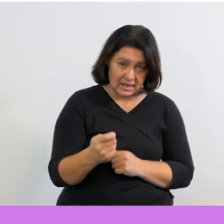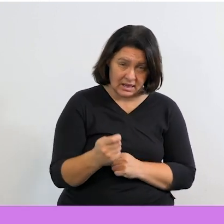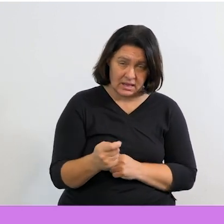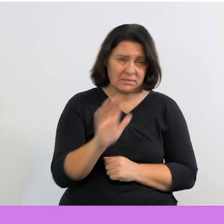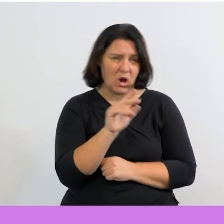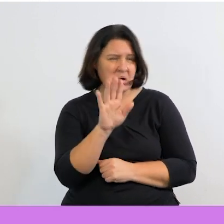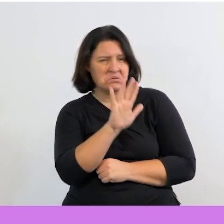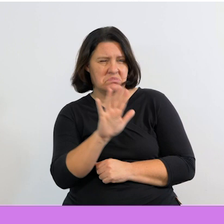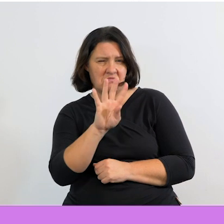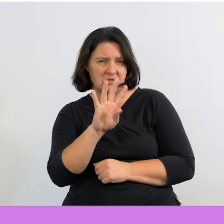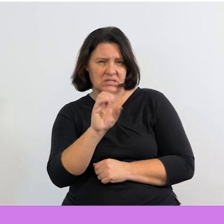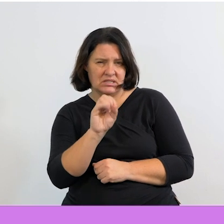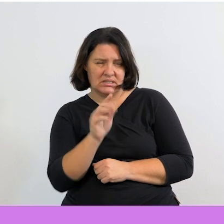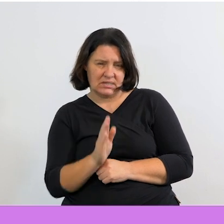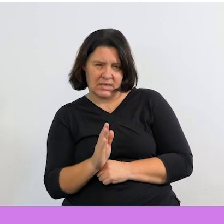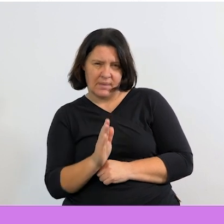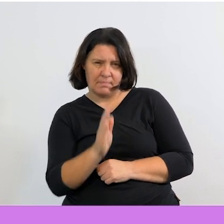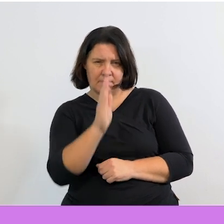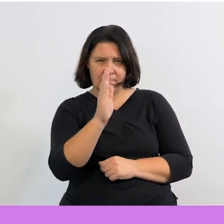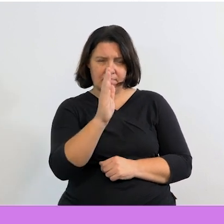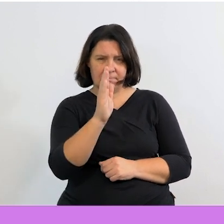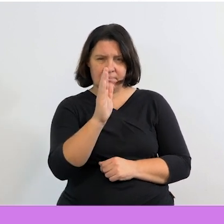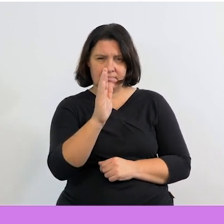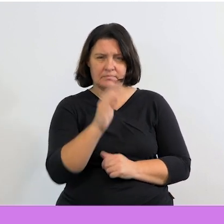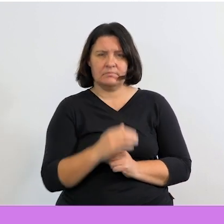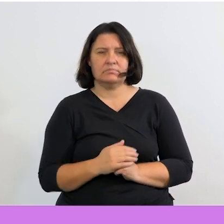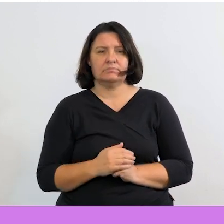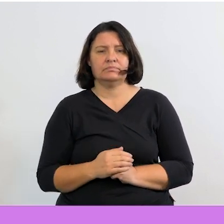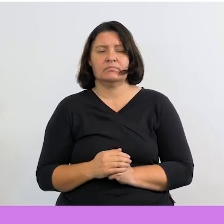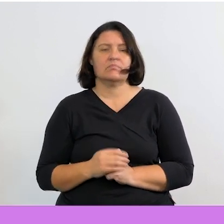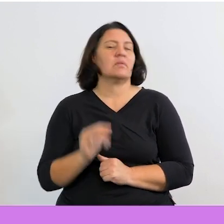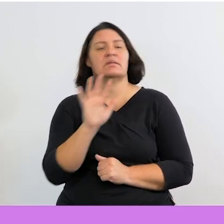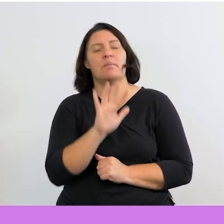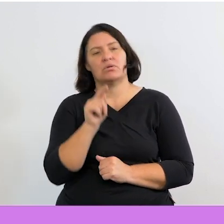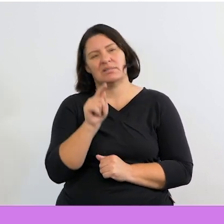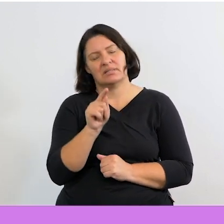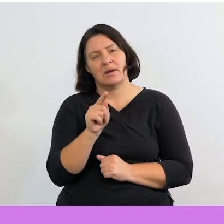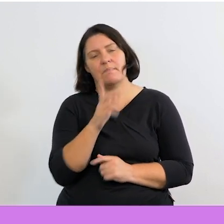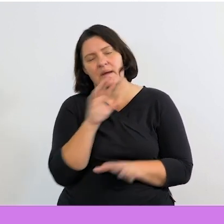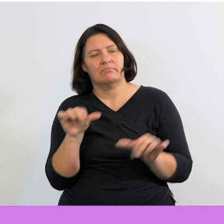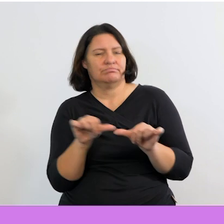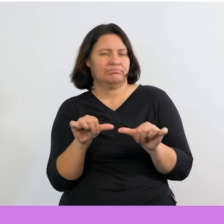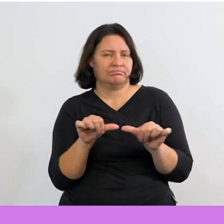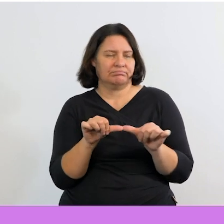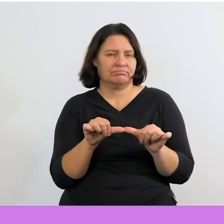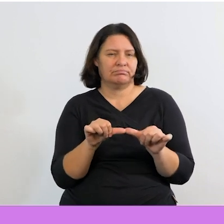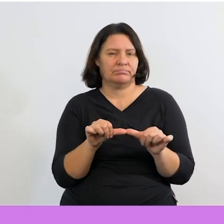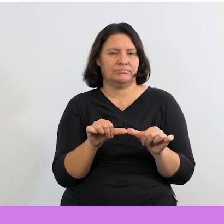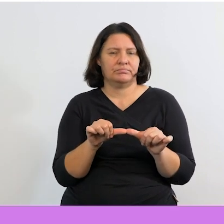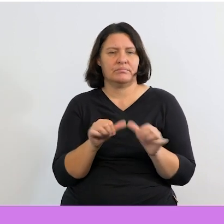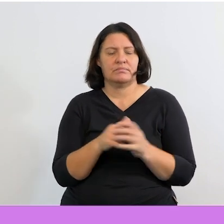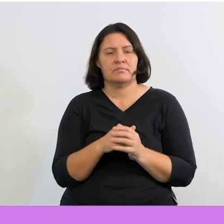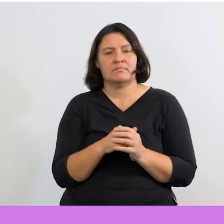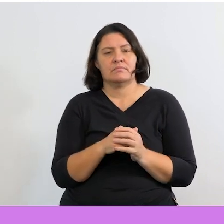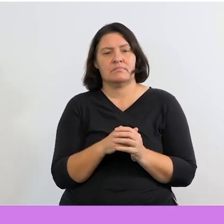So now 40 is round about here. So if I go up, I'll say it's round about there, so I'm going to estimate, right?